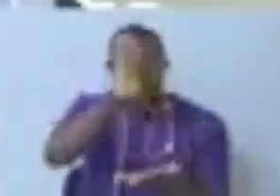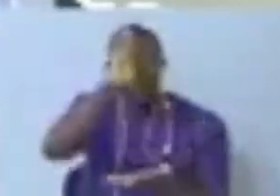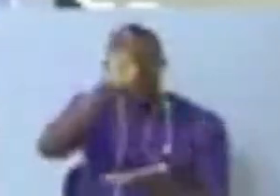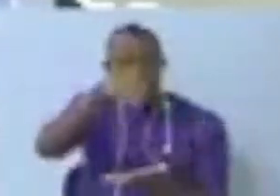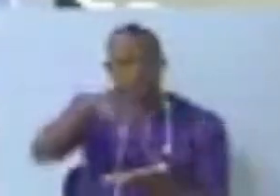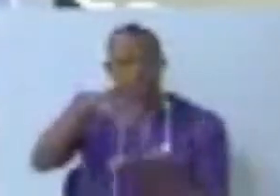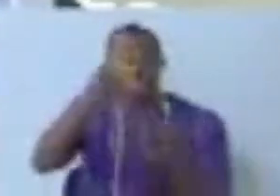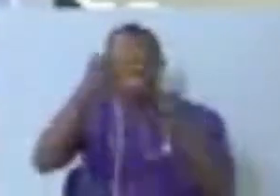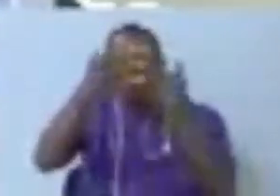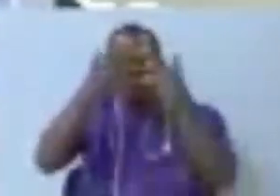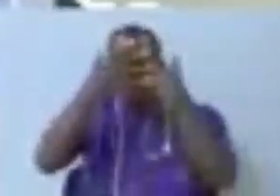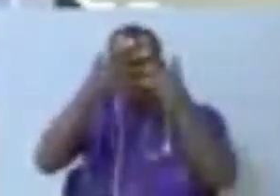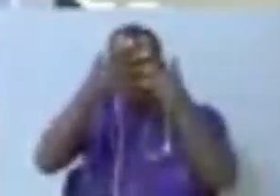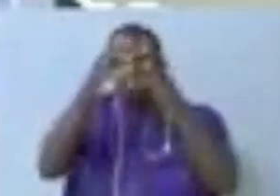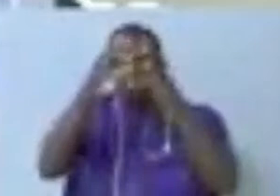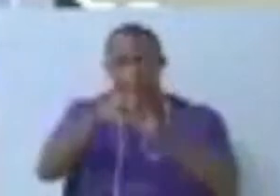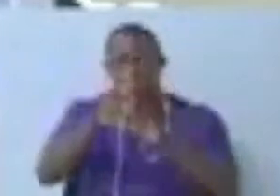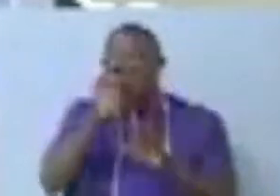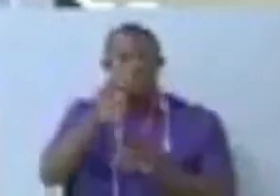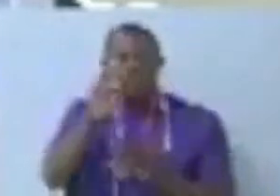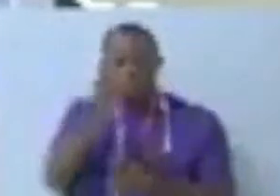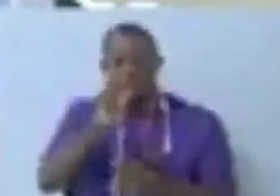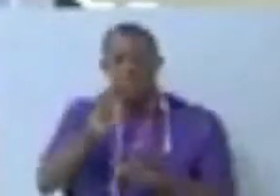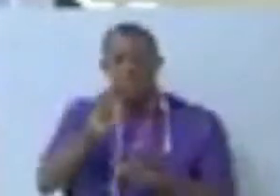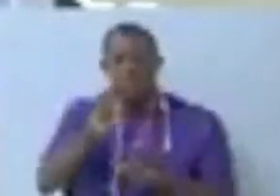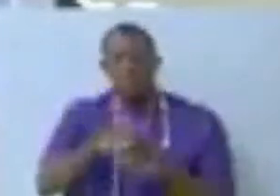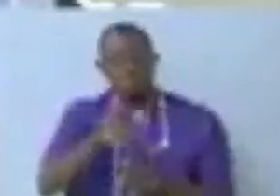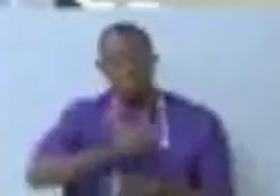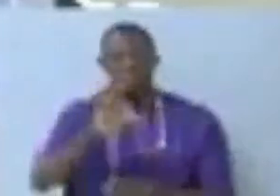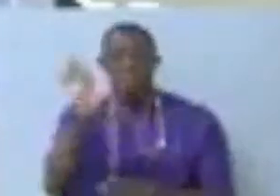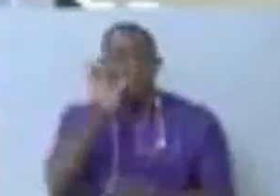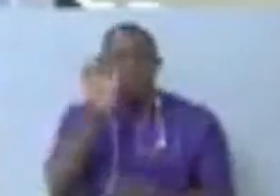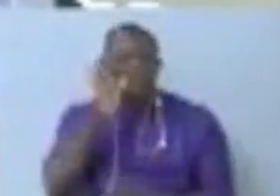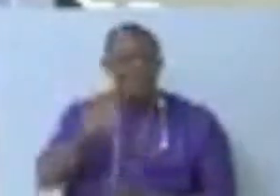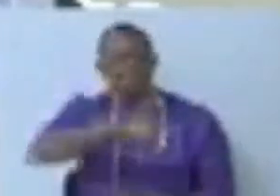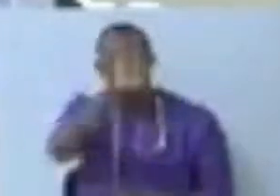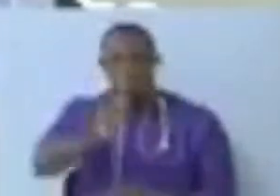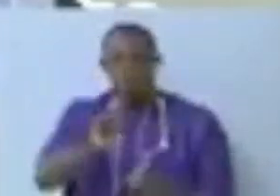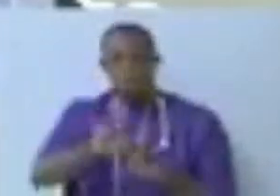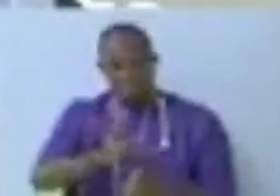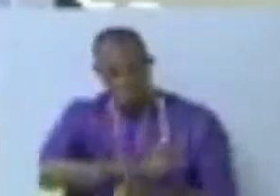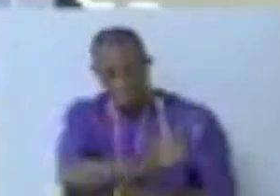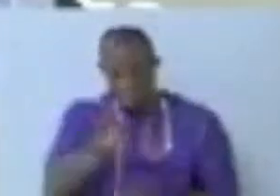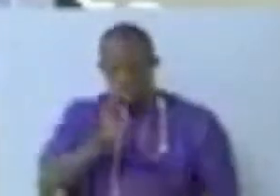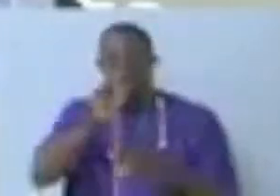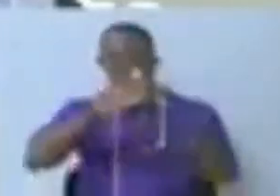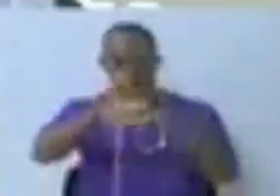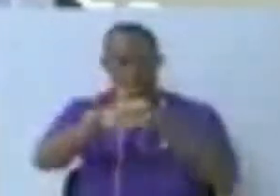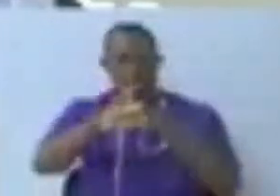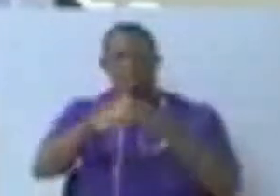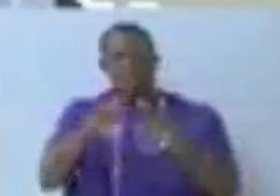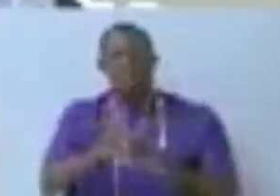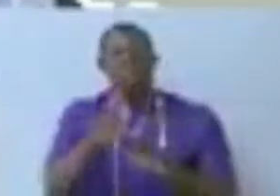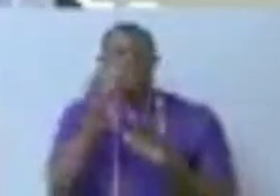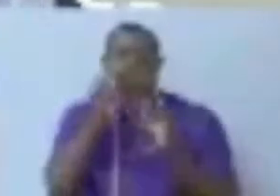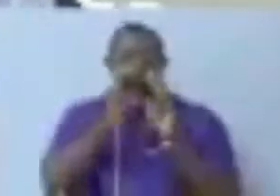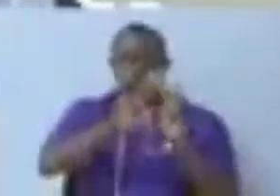He answered, we got inside, we find so many heads there,